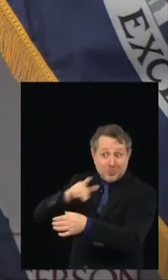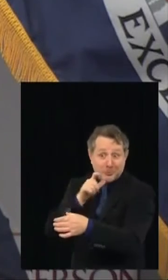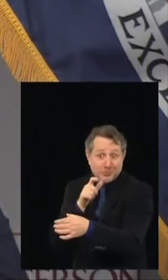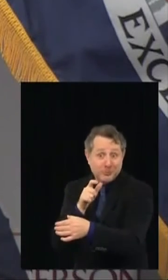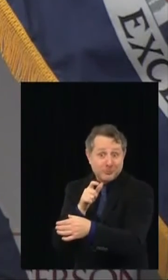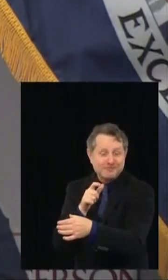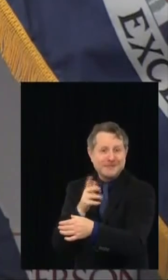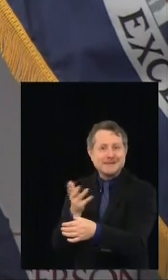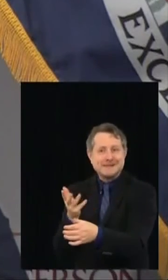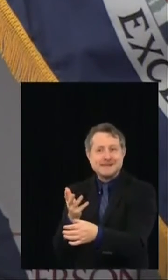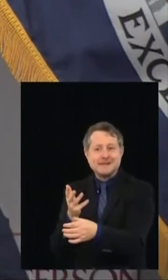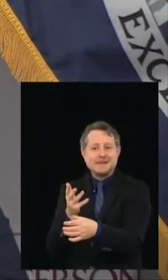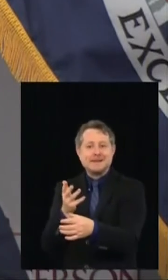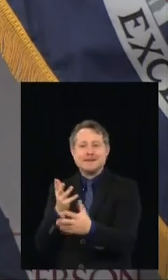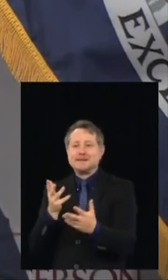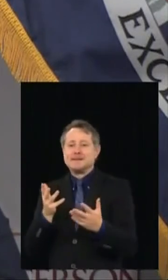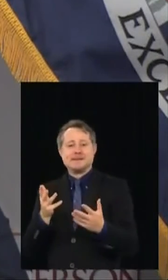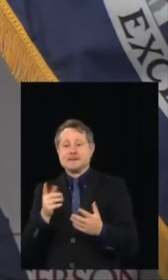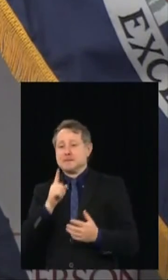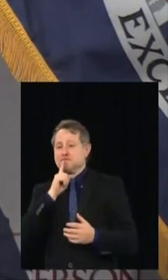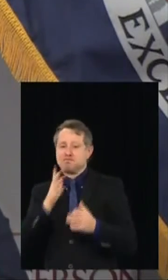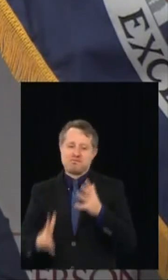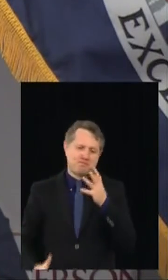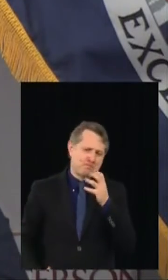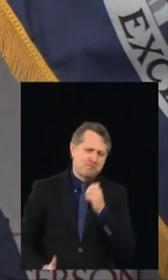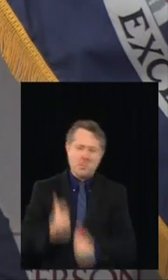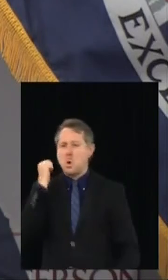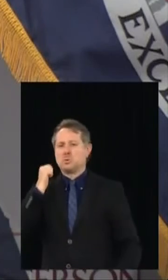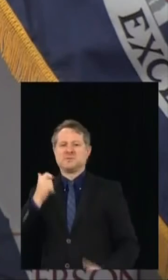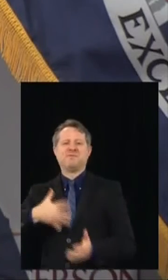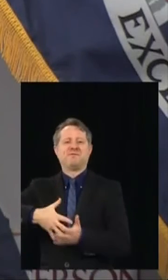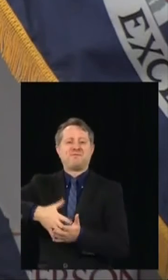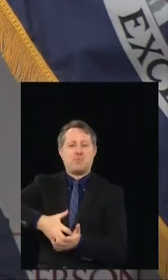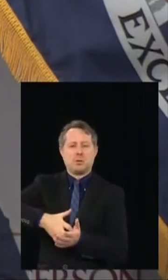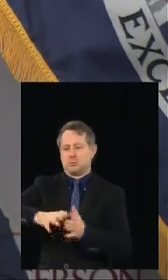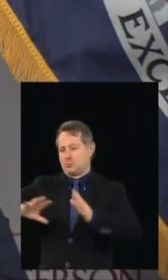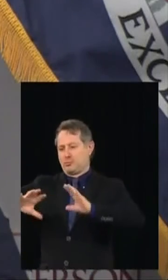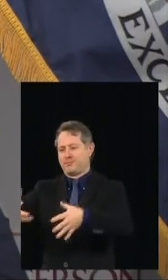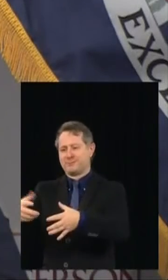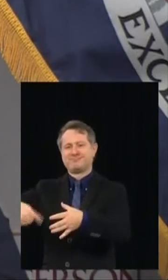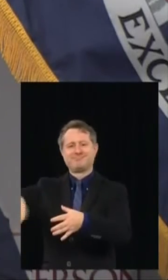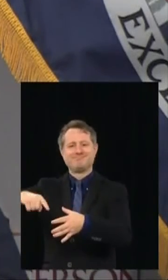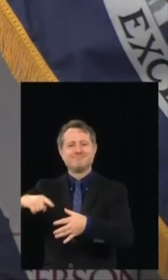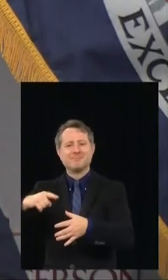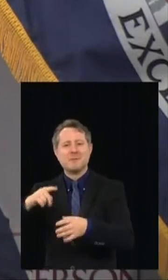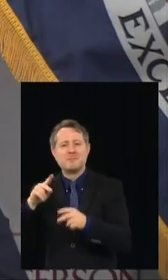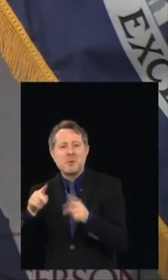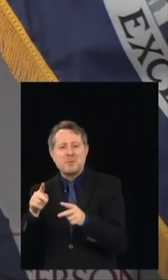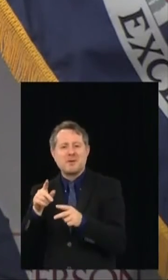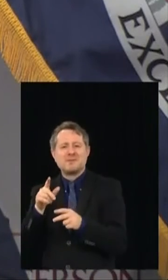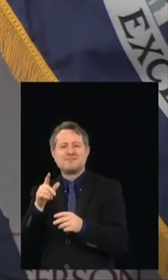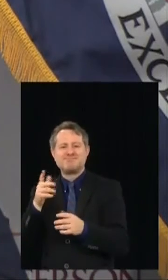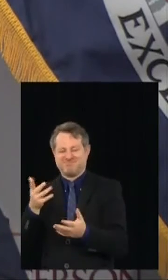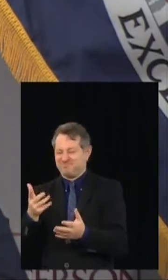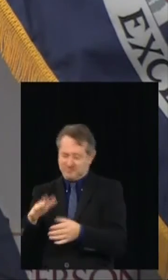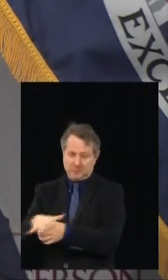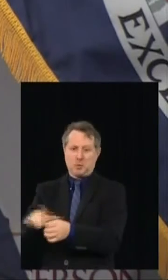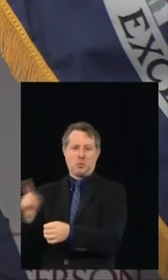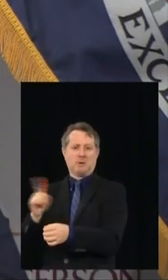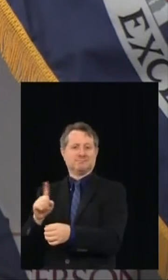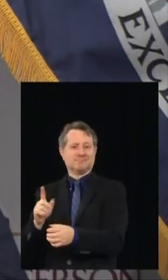are the most vulnerable people in the most vulnerable place. I know they're not